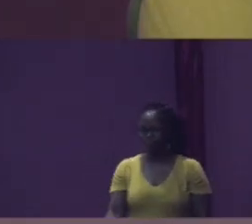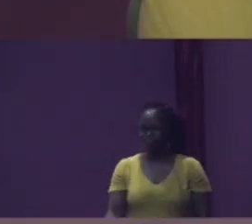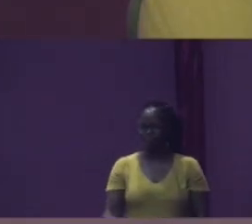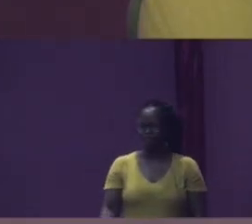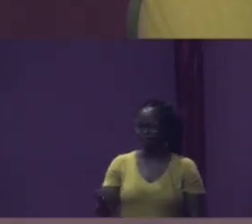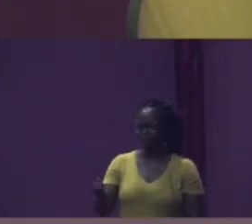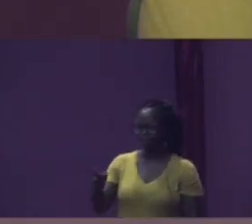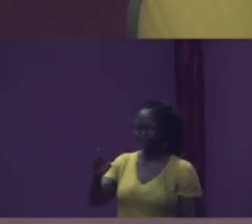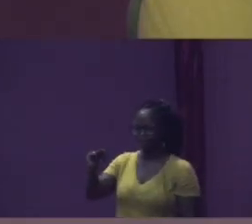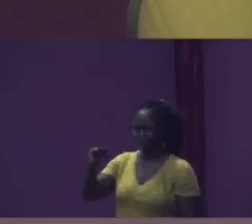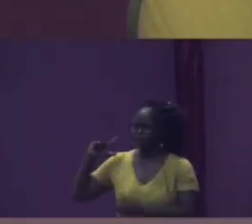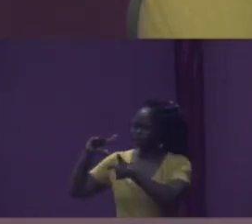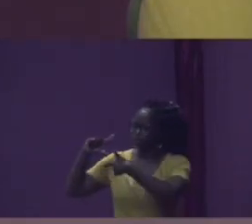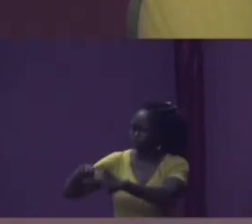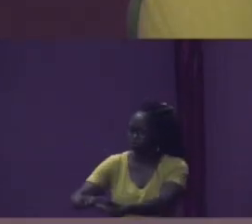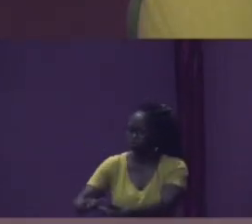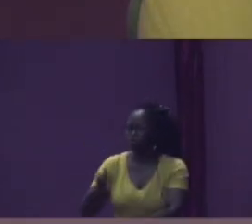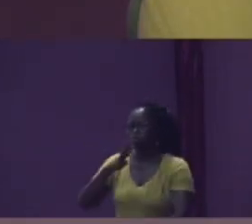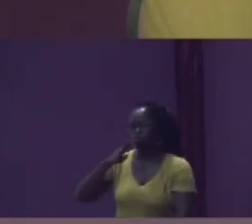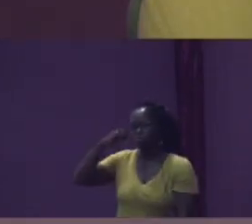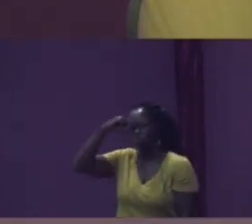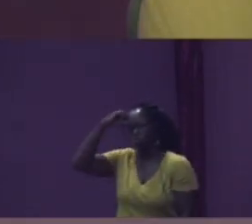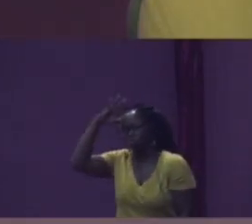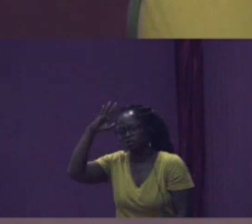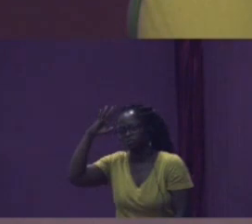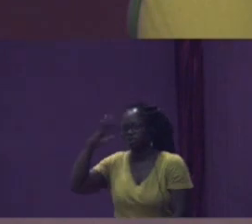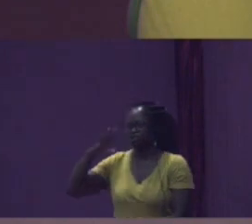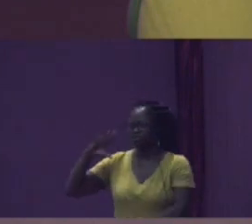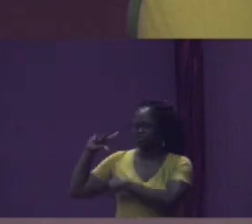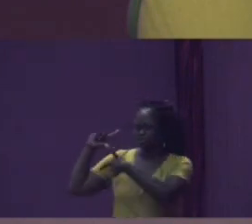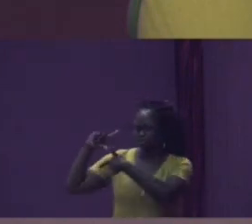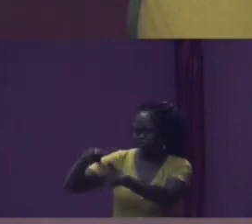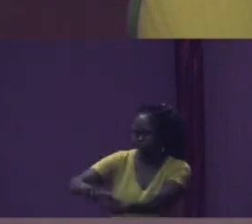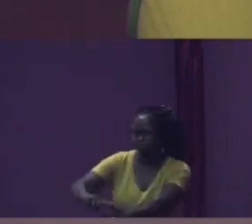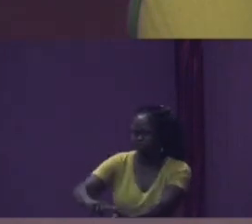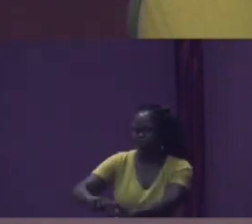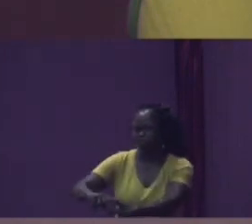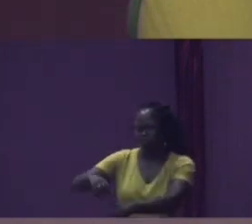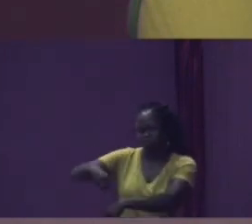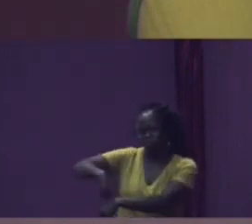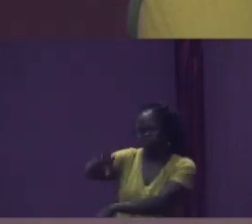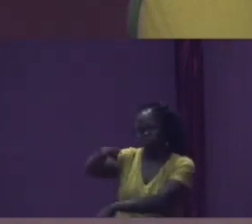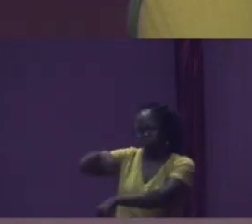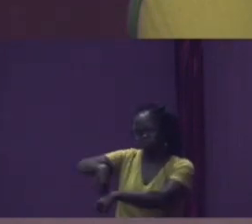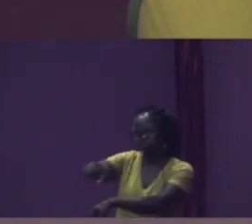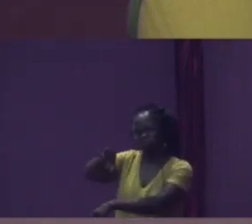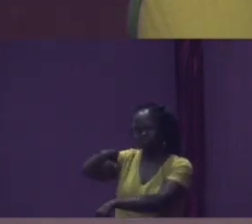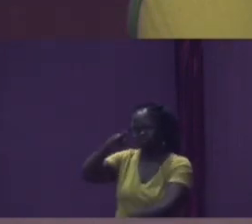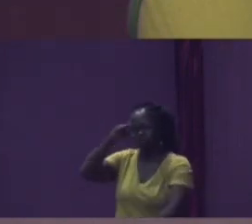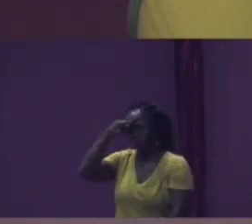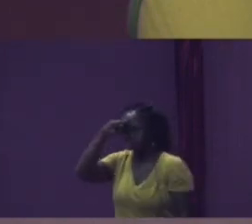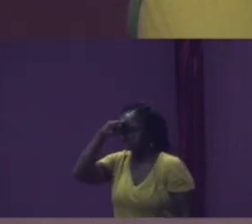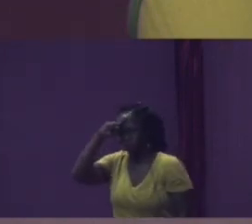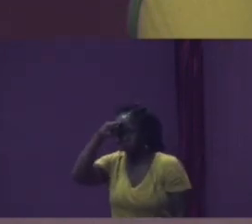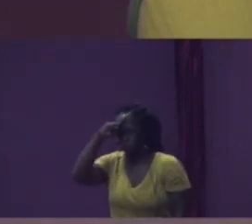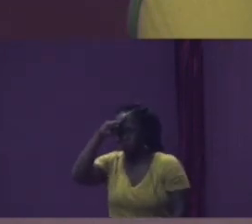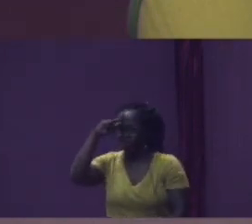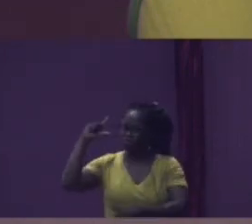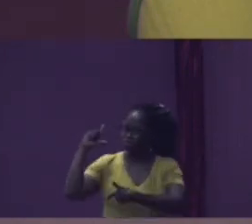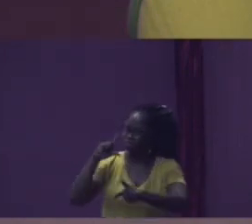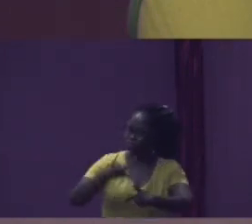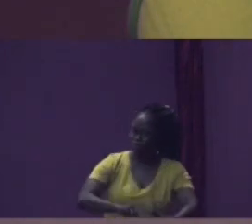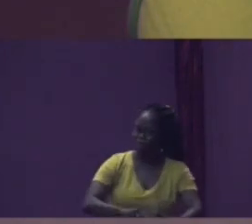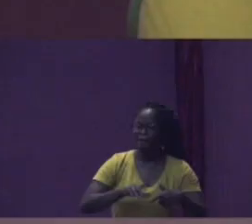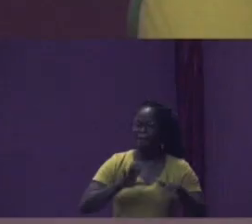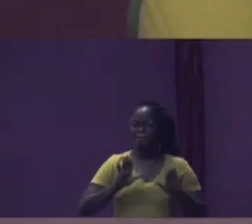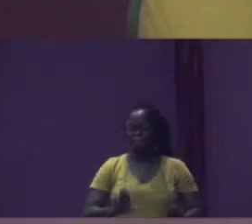had to move in the direction of facility-based birth. And again, I don't think it says anything about the skills of the birth attendants, but really, to